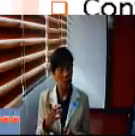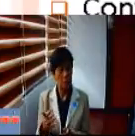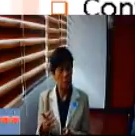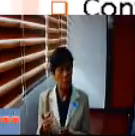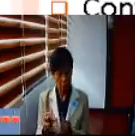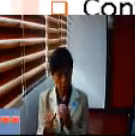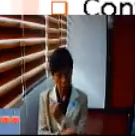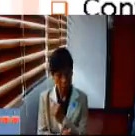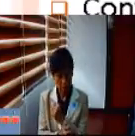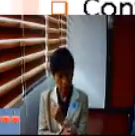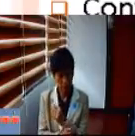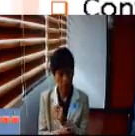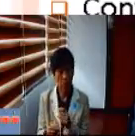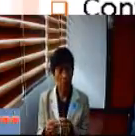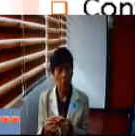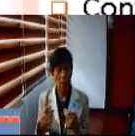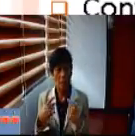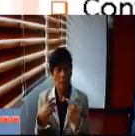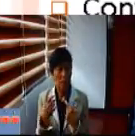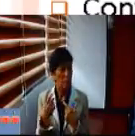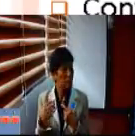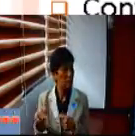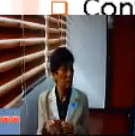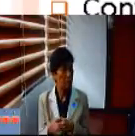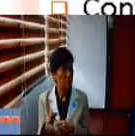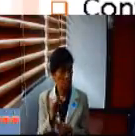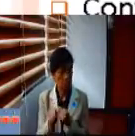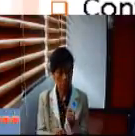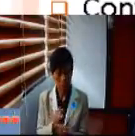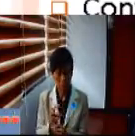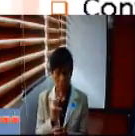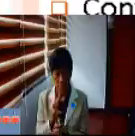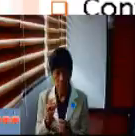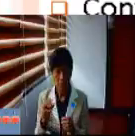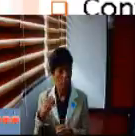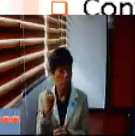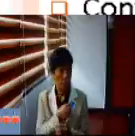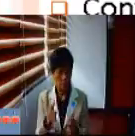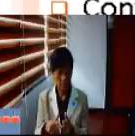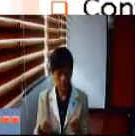in international waters. And our large